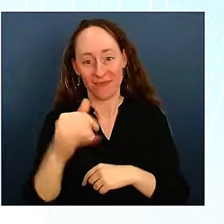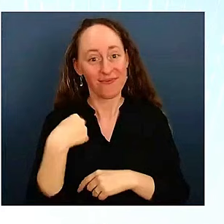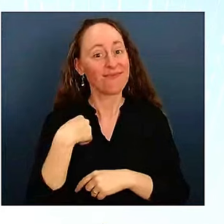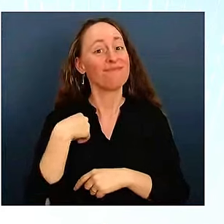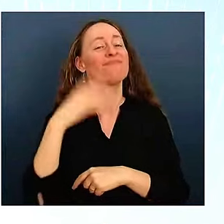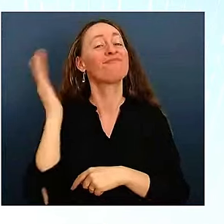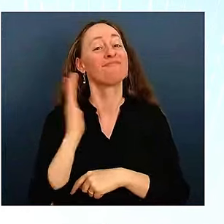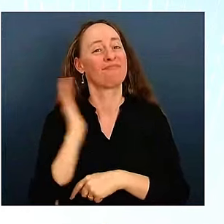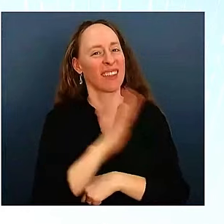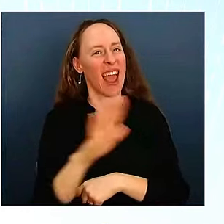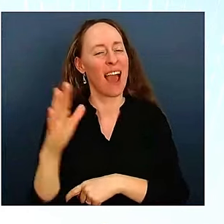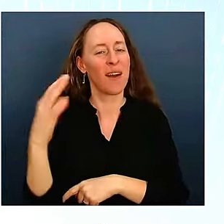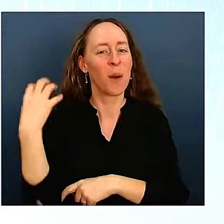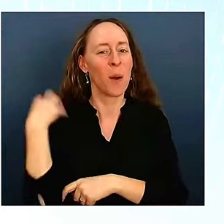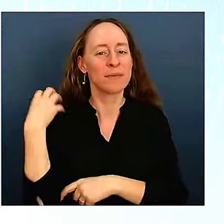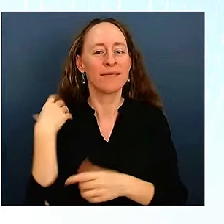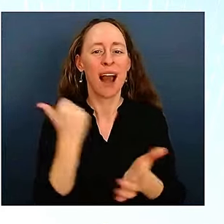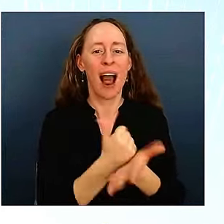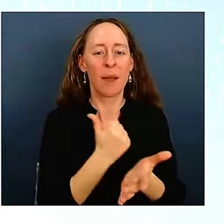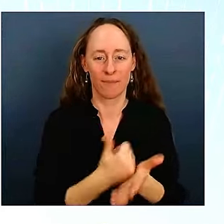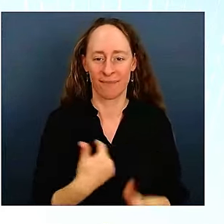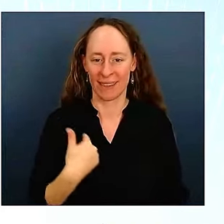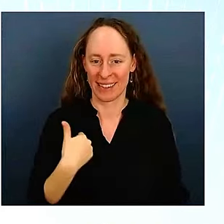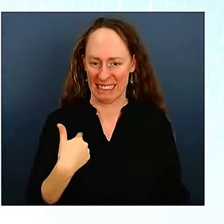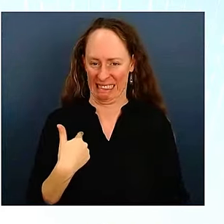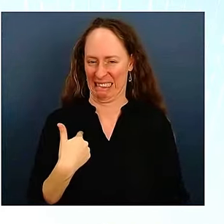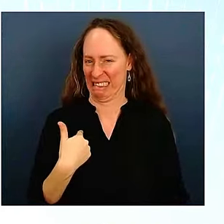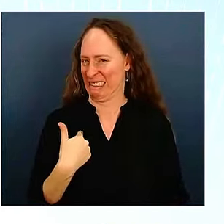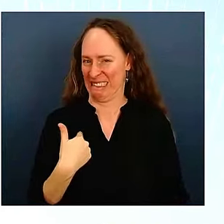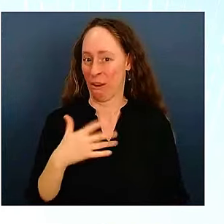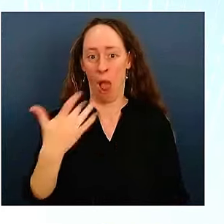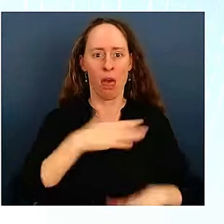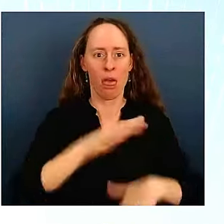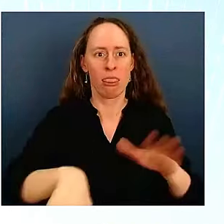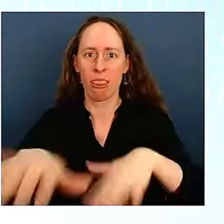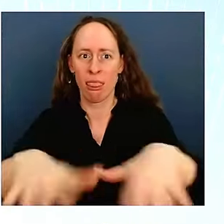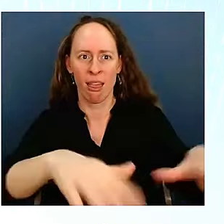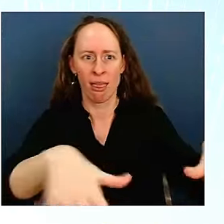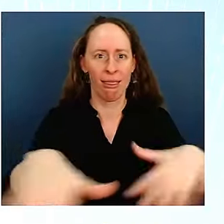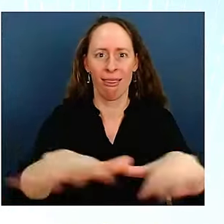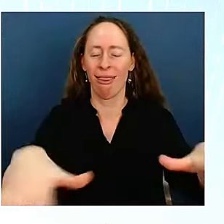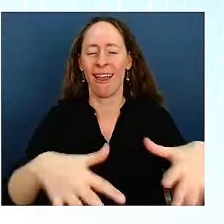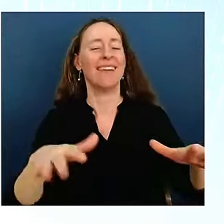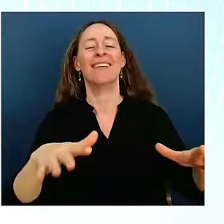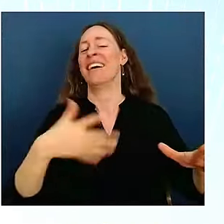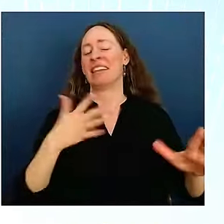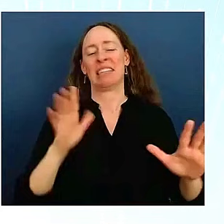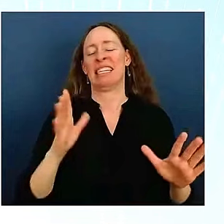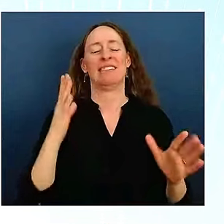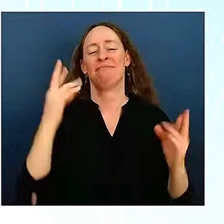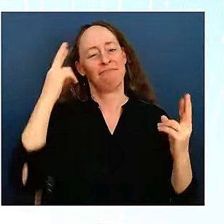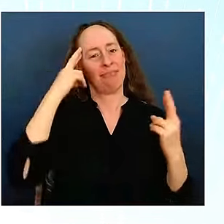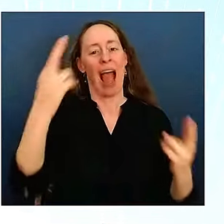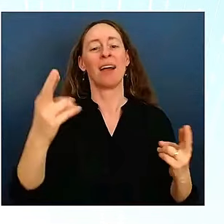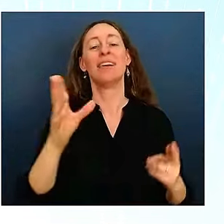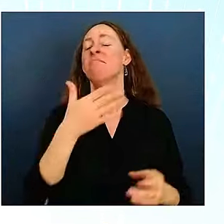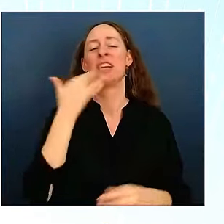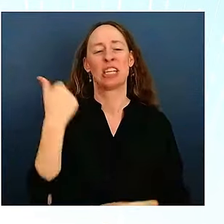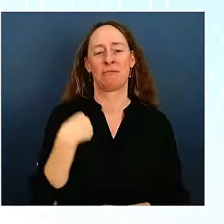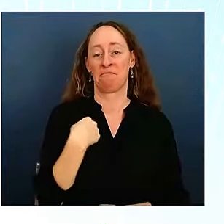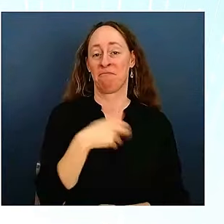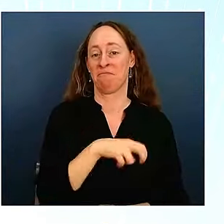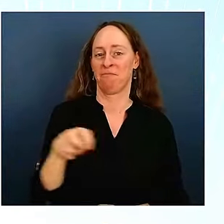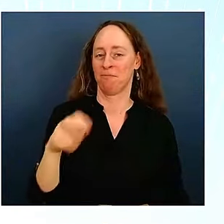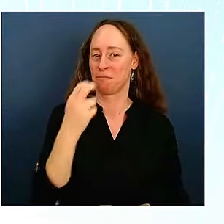I was too annoying. But then I became a referee, and I had a lot of fun wearing that yellow outfit, the